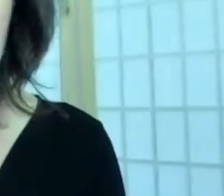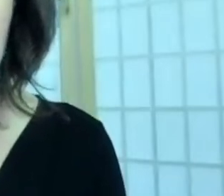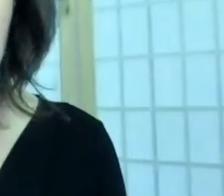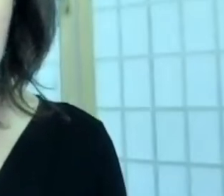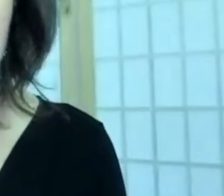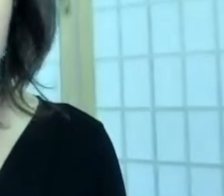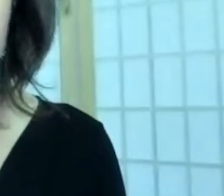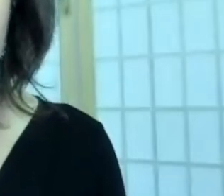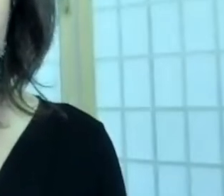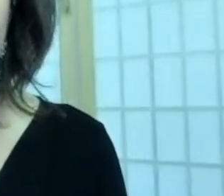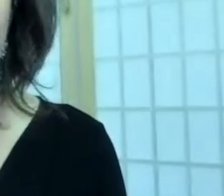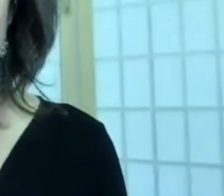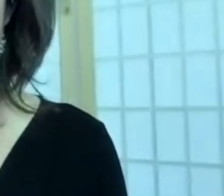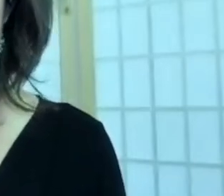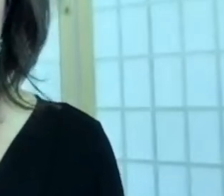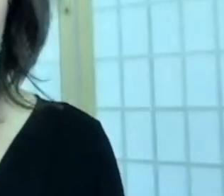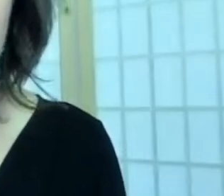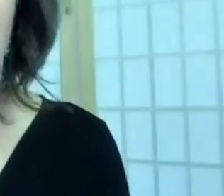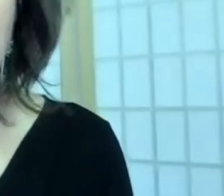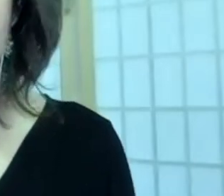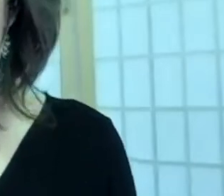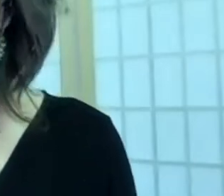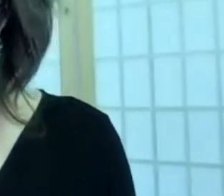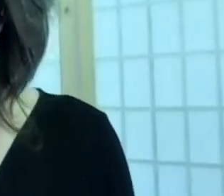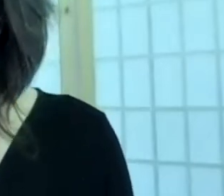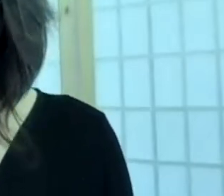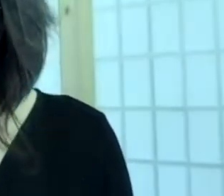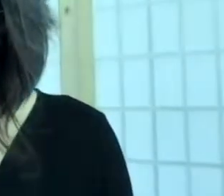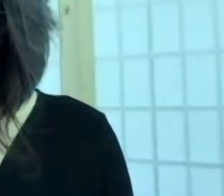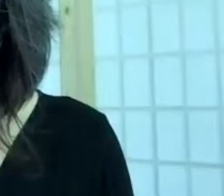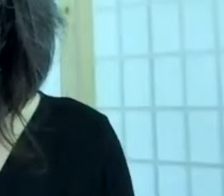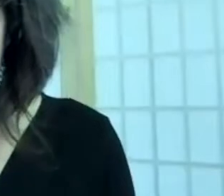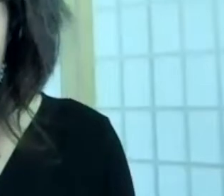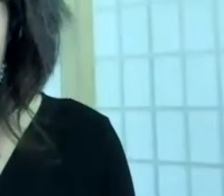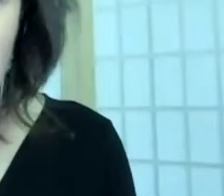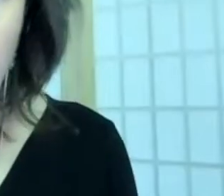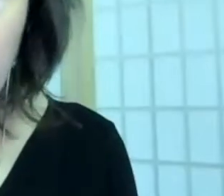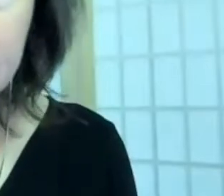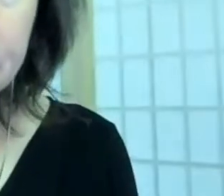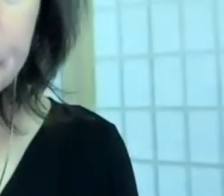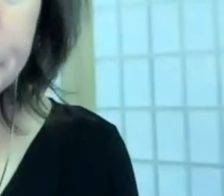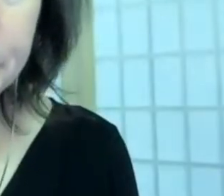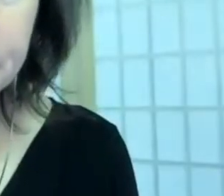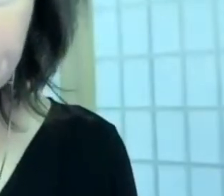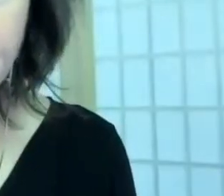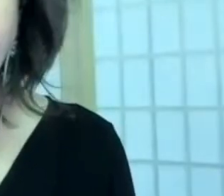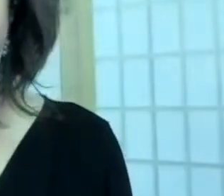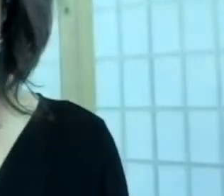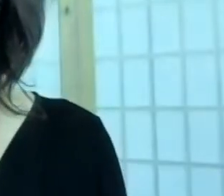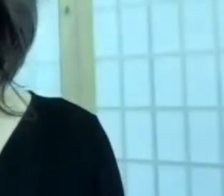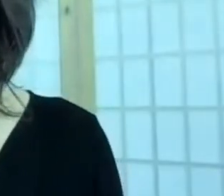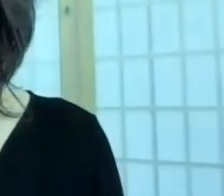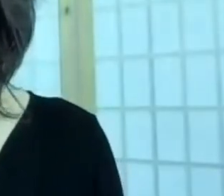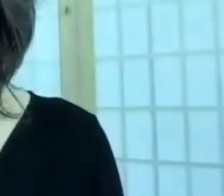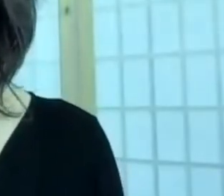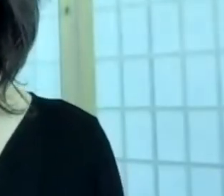Sure. Can you hear me okay? Yep, that's great. Okay. I'll pull up your whiteboard while you're talking. Okay.